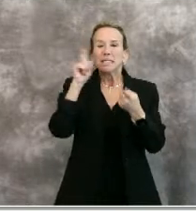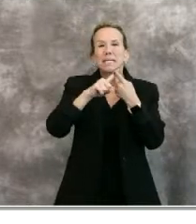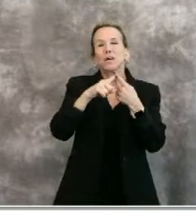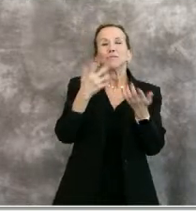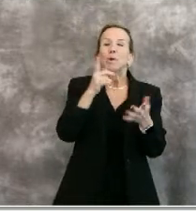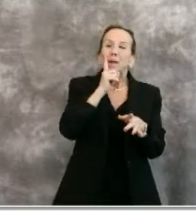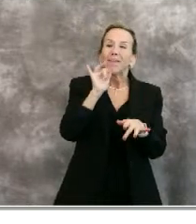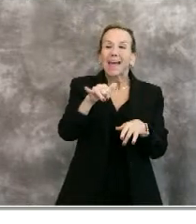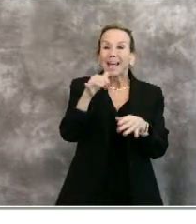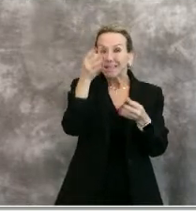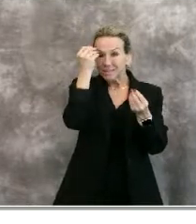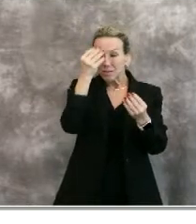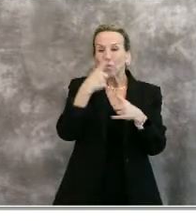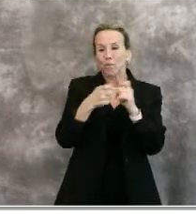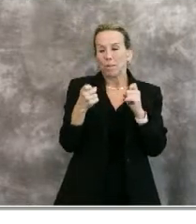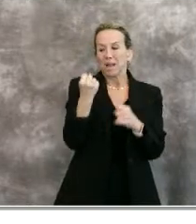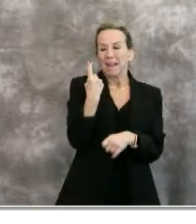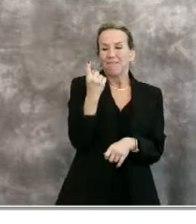Currently, we have